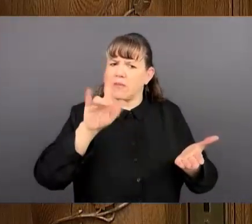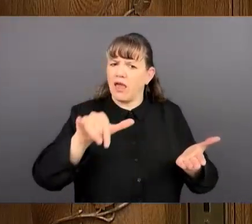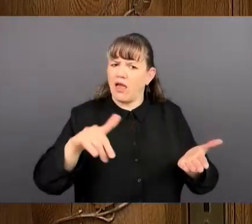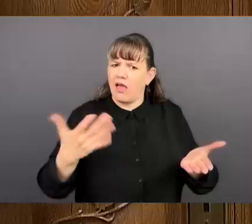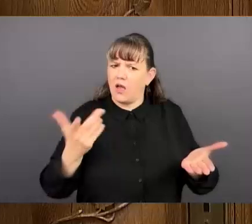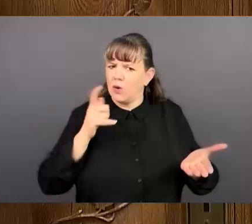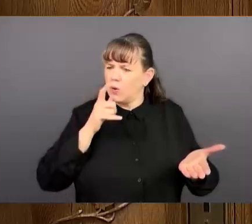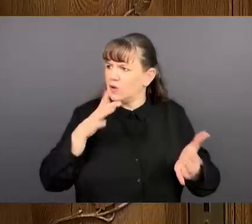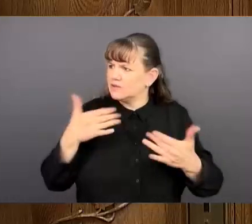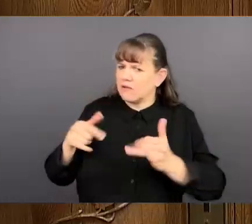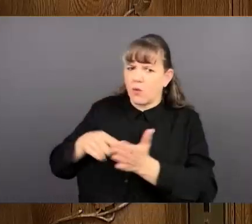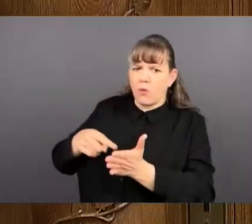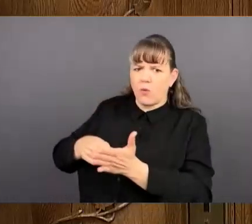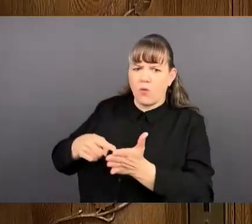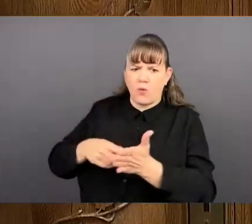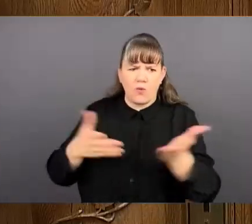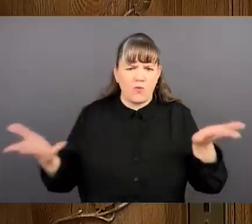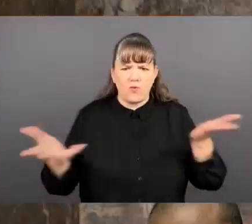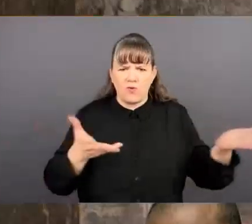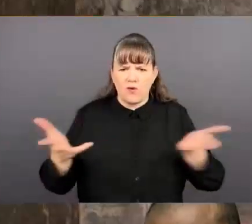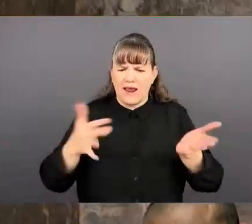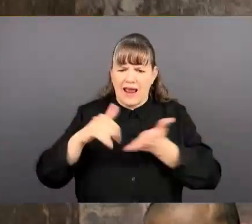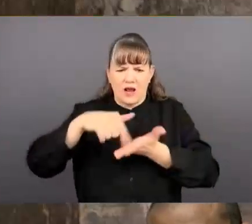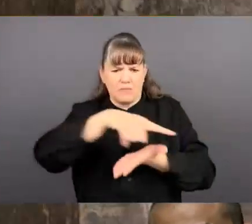Minister of Transportation.